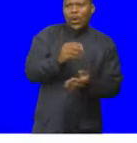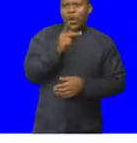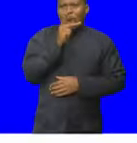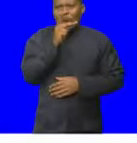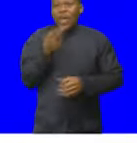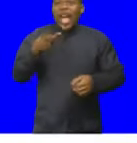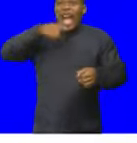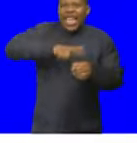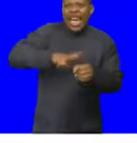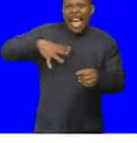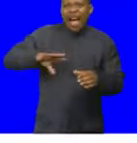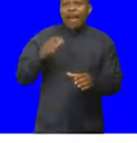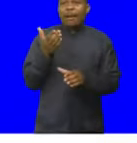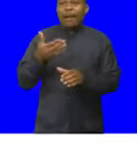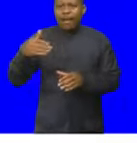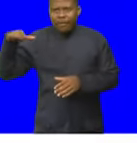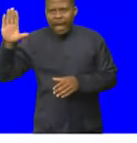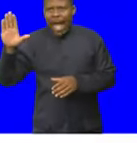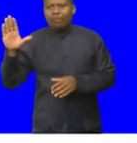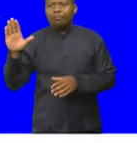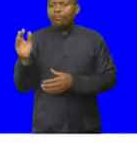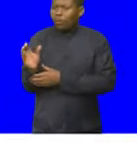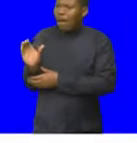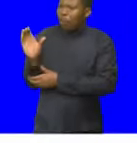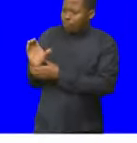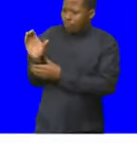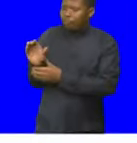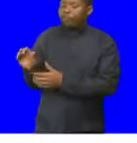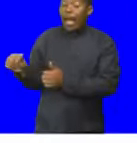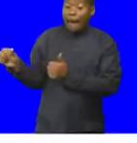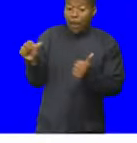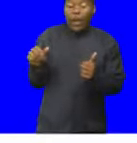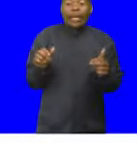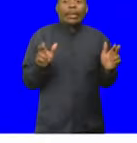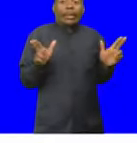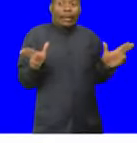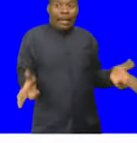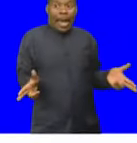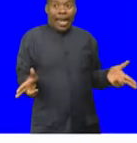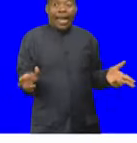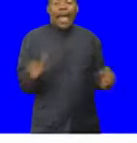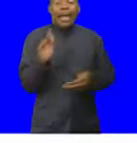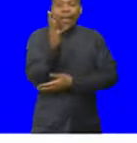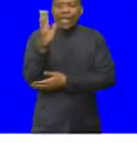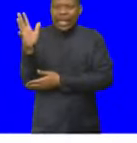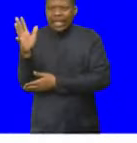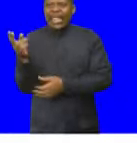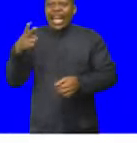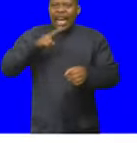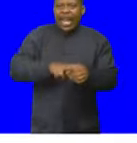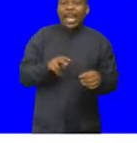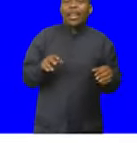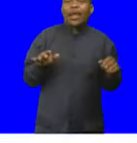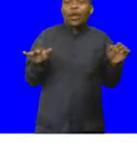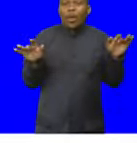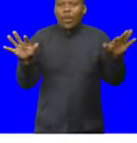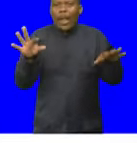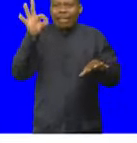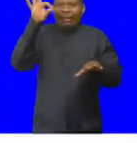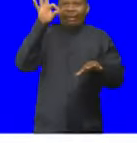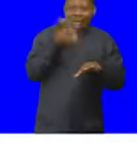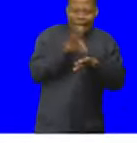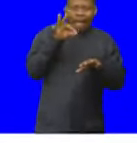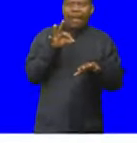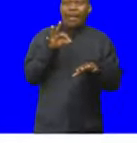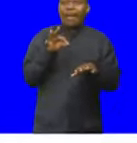kwemave bahlale nabo emahlathini badlo netimbuzilwane kakanye nabo sikhase kuvuna nyalo siyathe ukuthi lakubo January labulabula